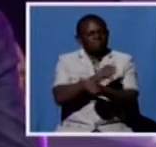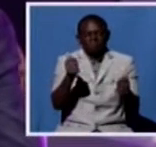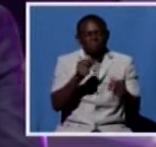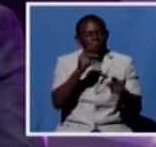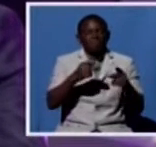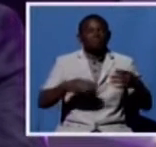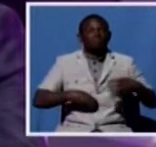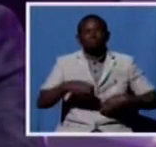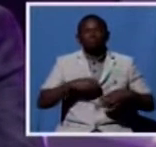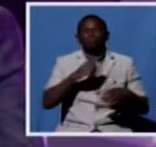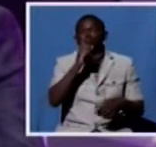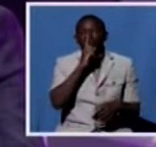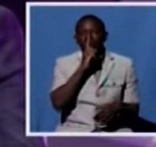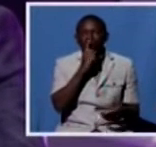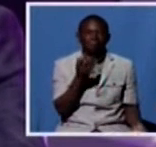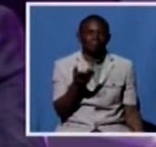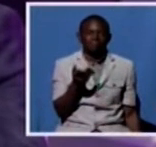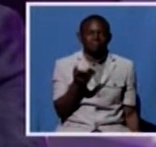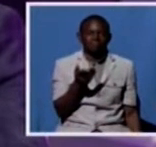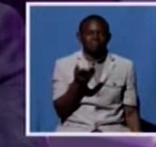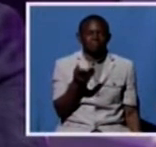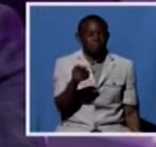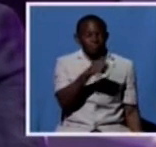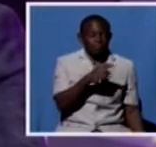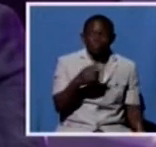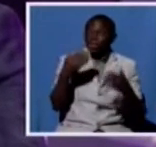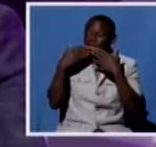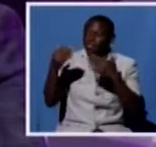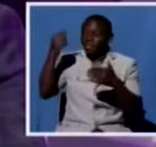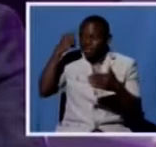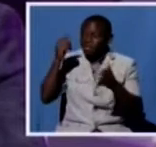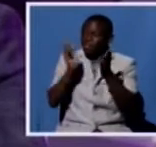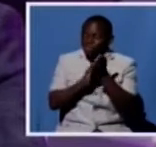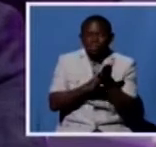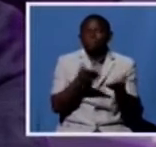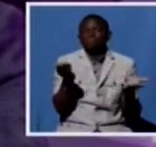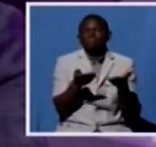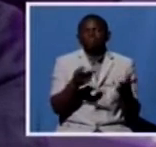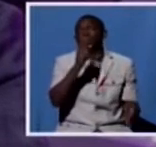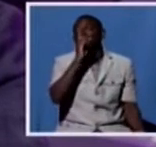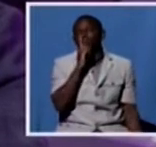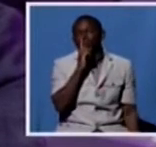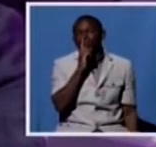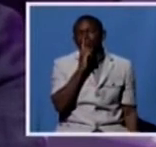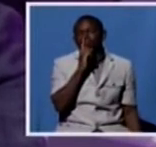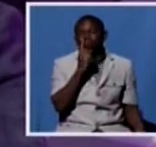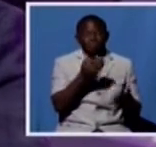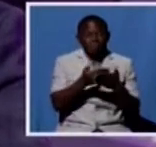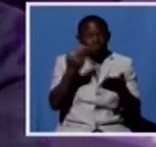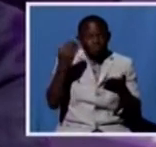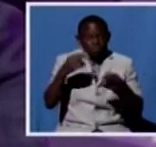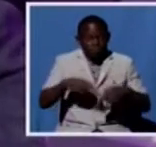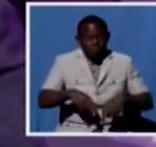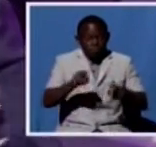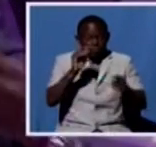talks about or even patting government on the back to say, well done, this is a very good road that you've given us. We're complaining, you responded to our complaints,